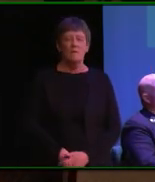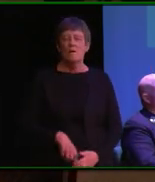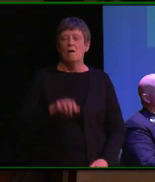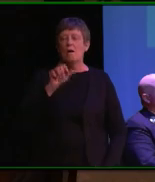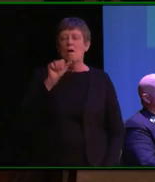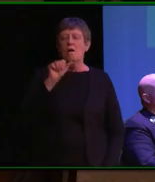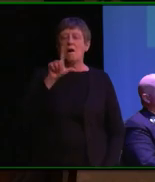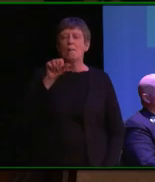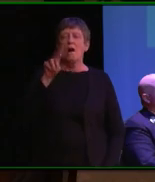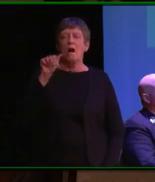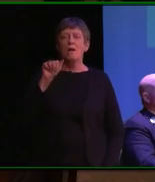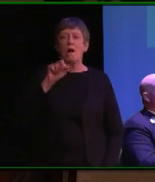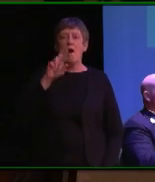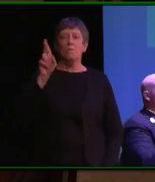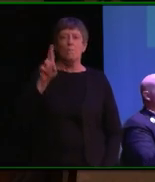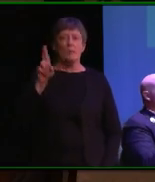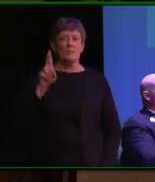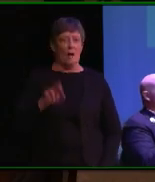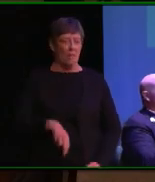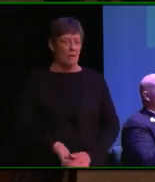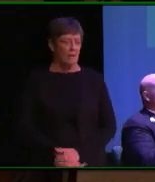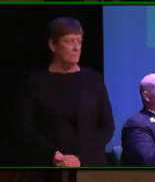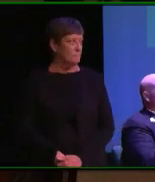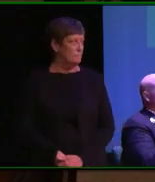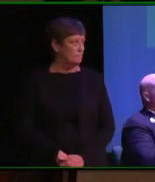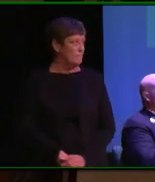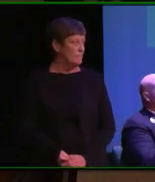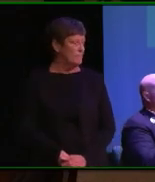Alana Robitale.